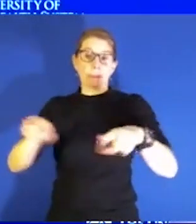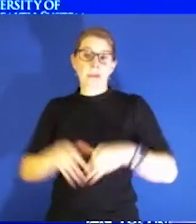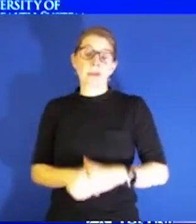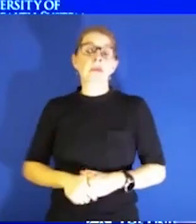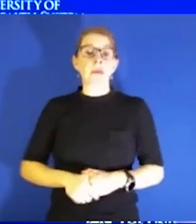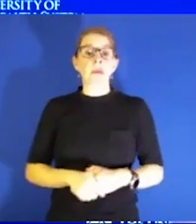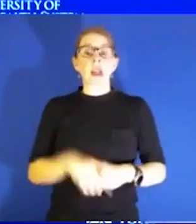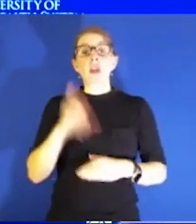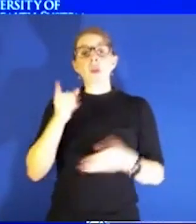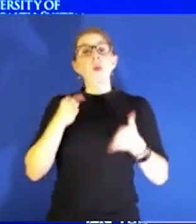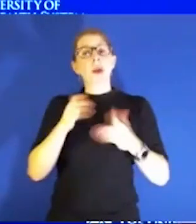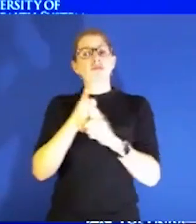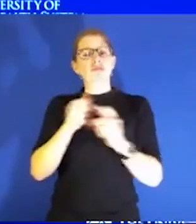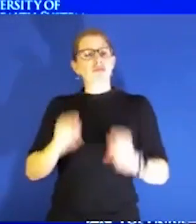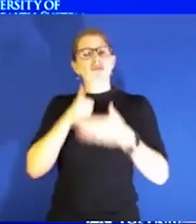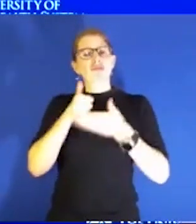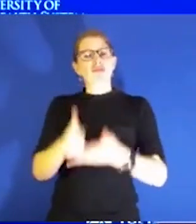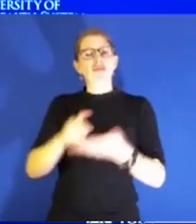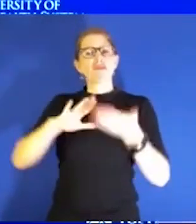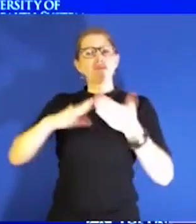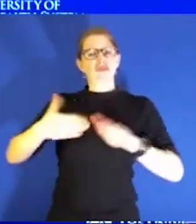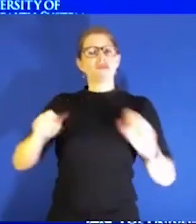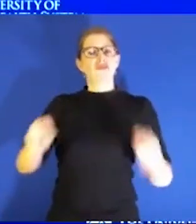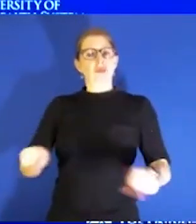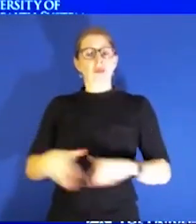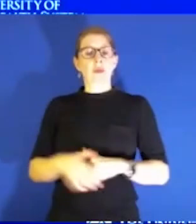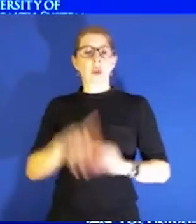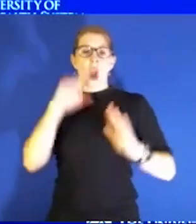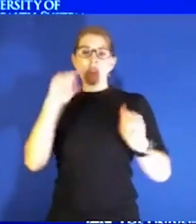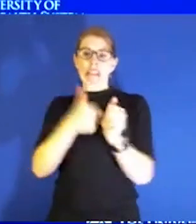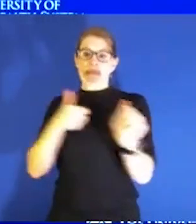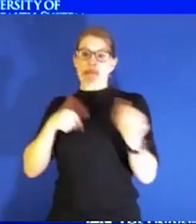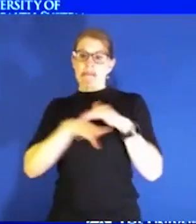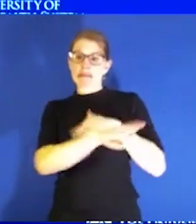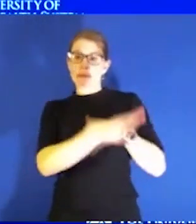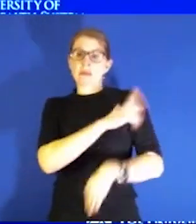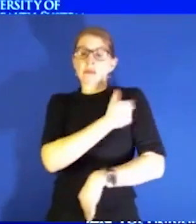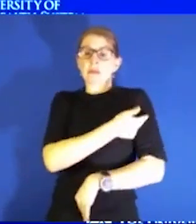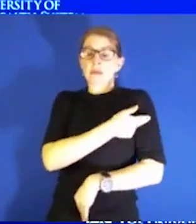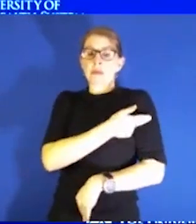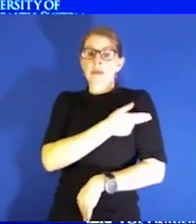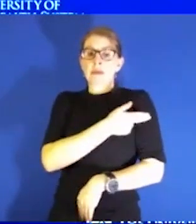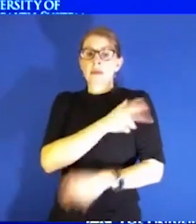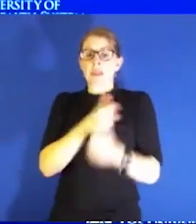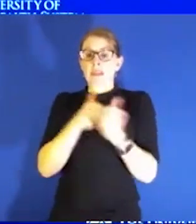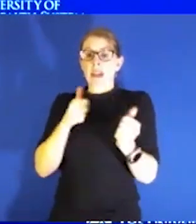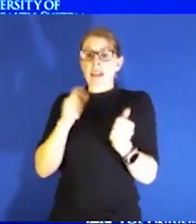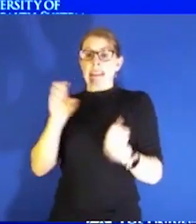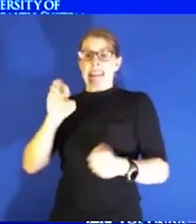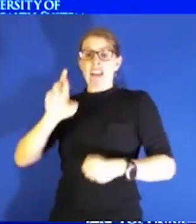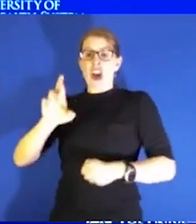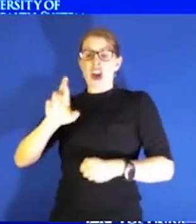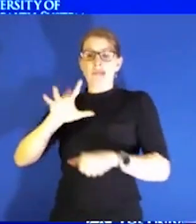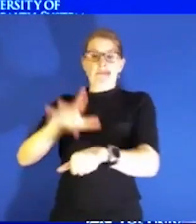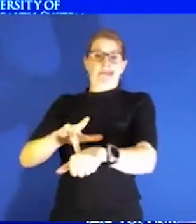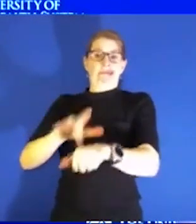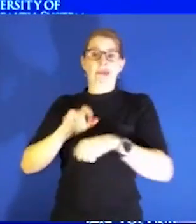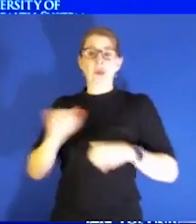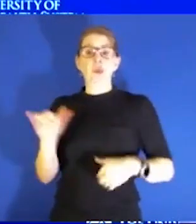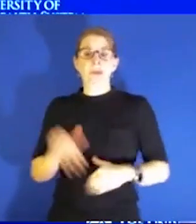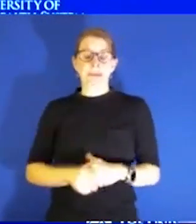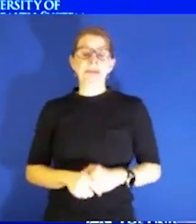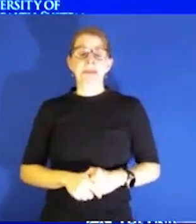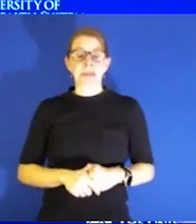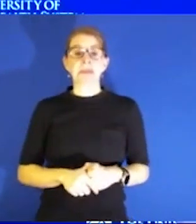your community and hopefully staying out of the hospital or avoiding ER visits as well.